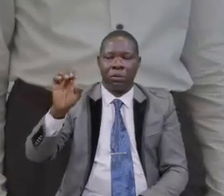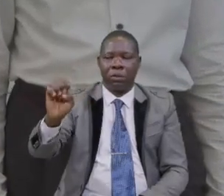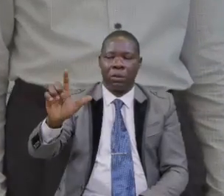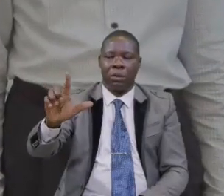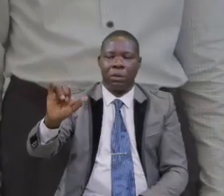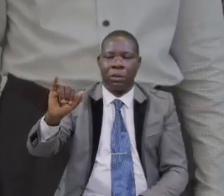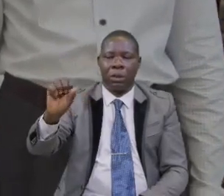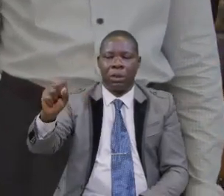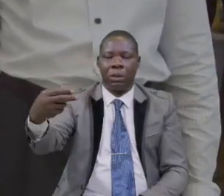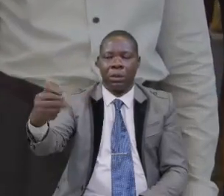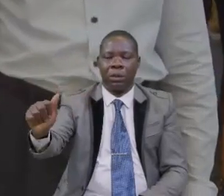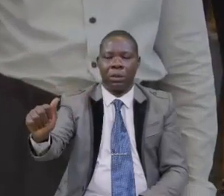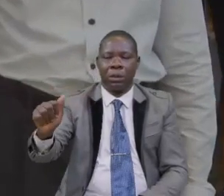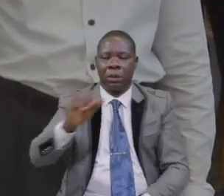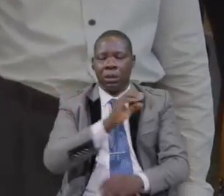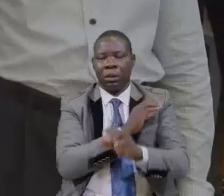Christ